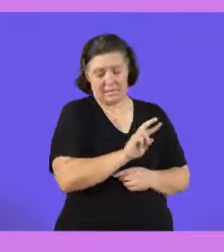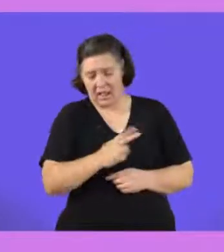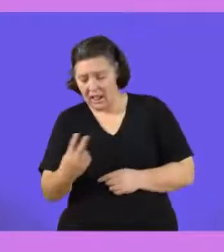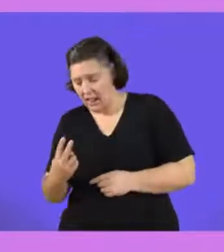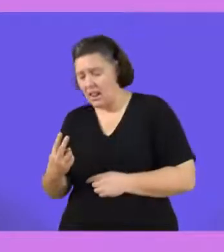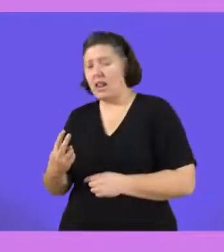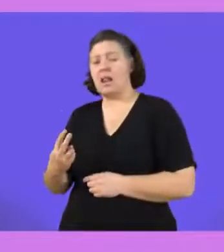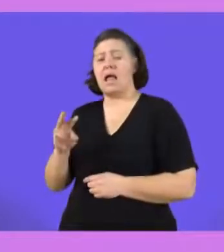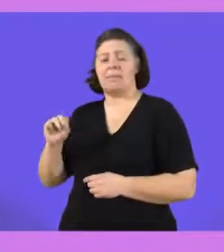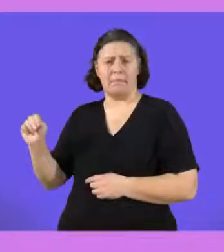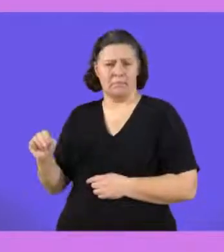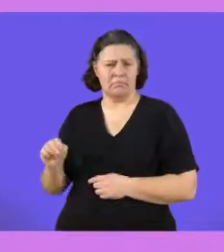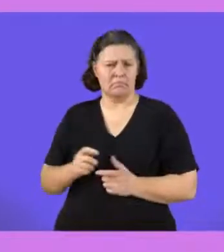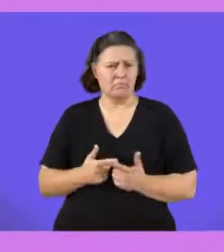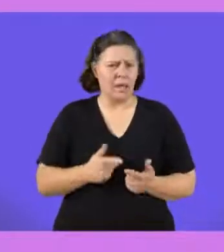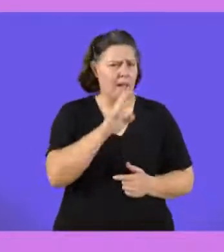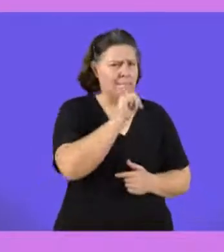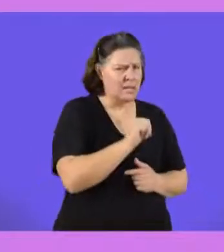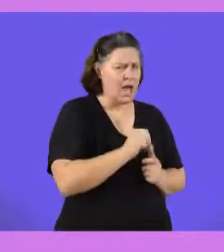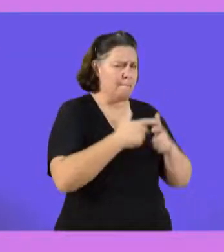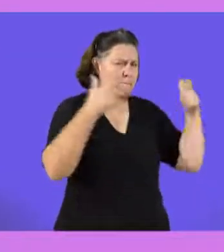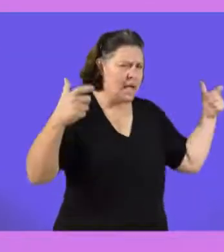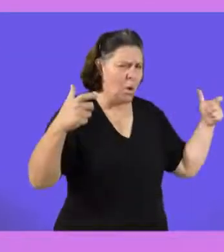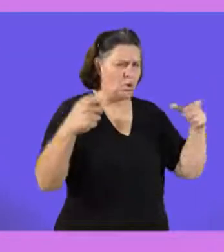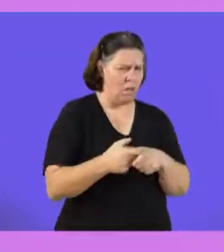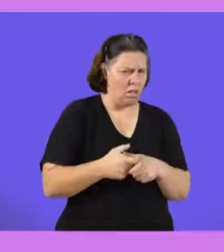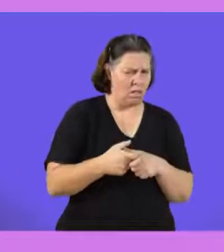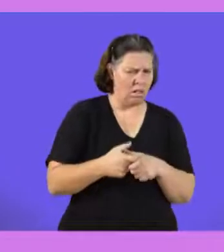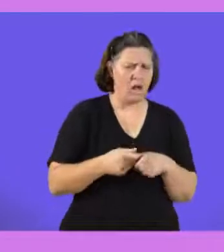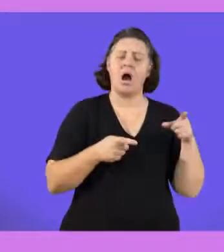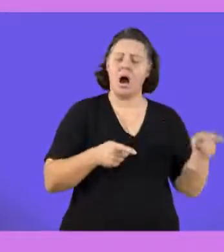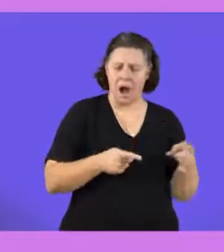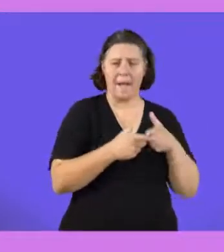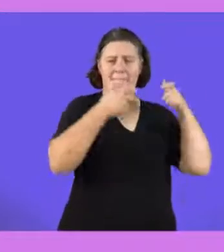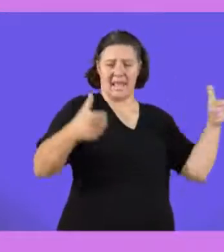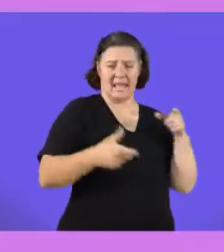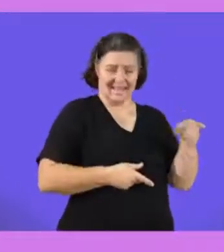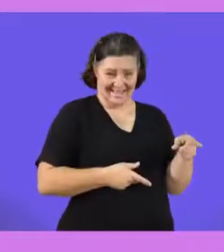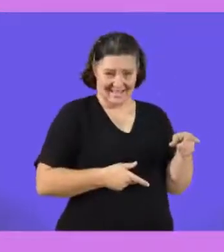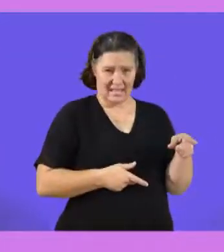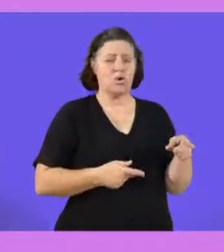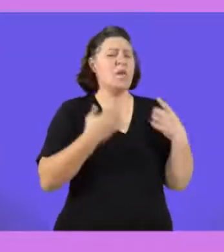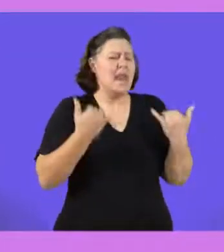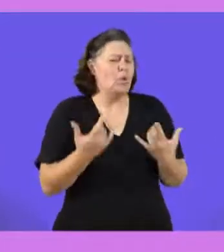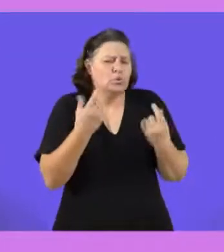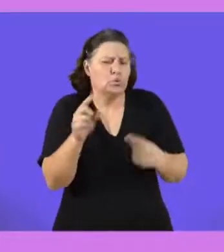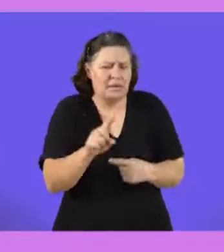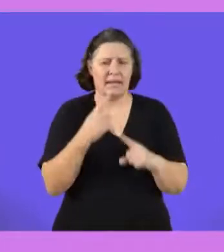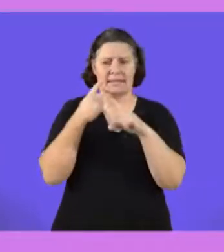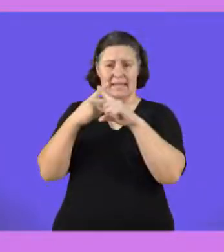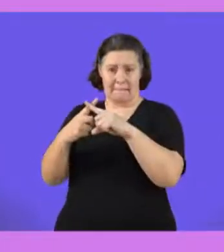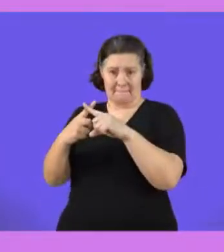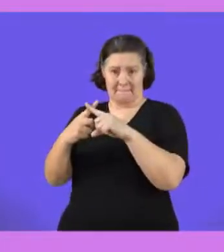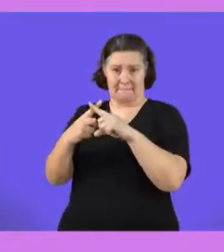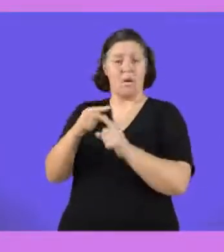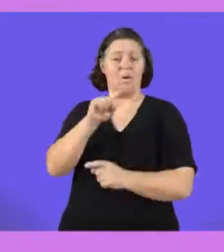and I must convert that to millimeters. So first question, meters, is it bigger or smaller than millimeters? We said it's bigger, right? So what will need to happen